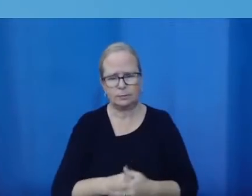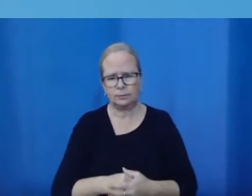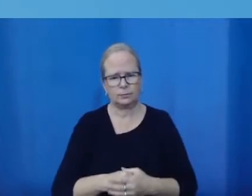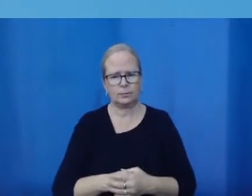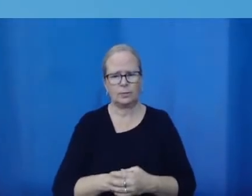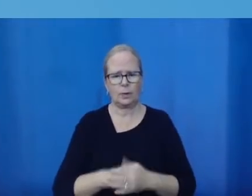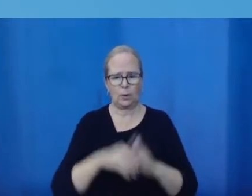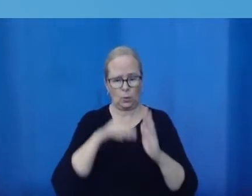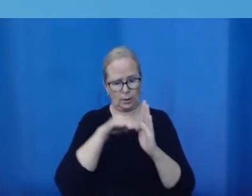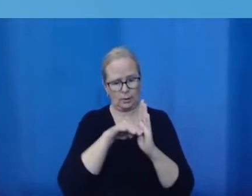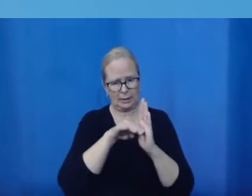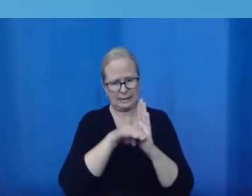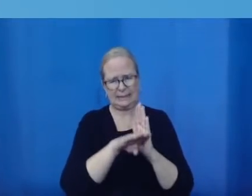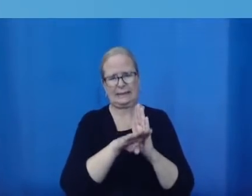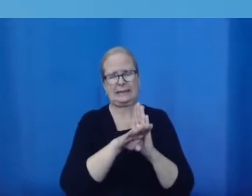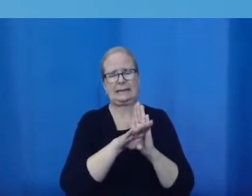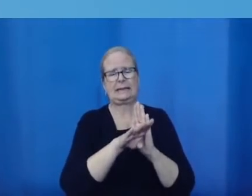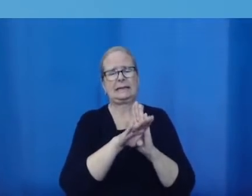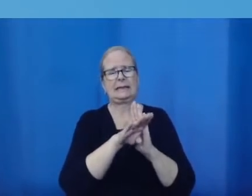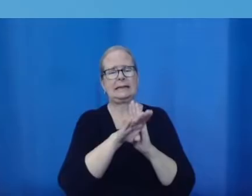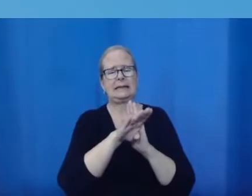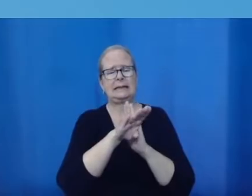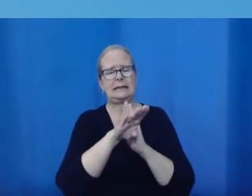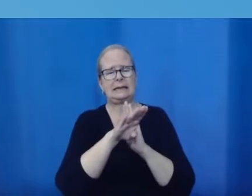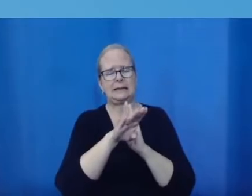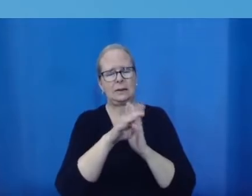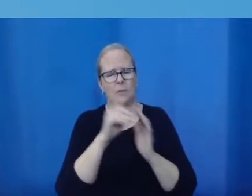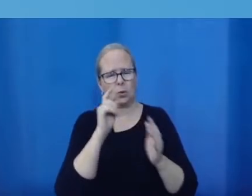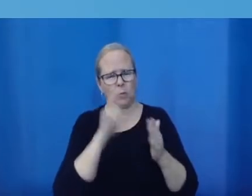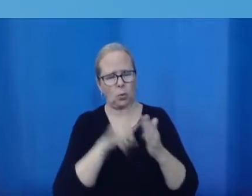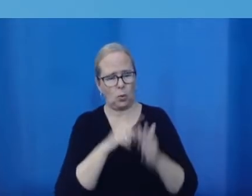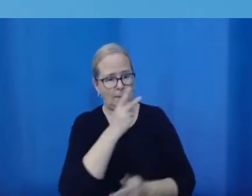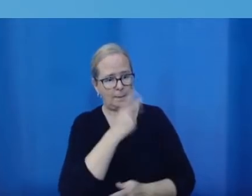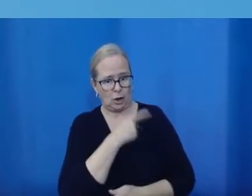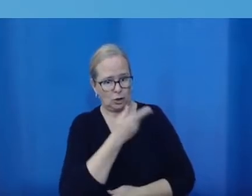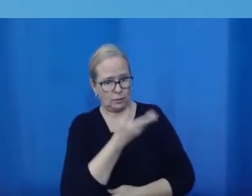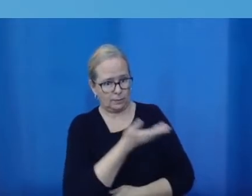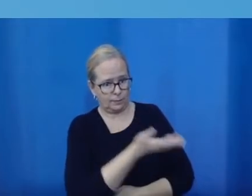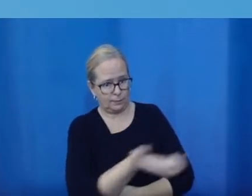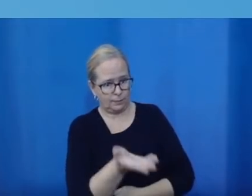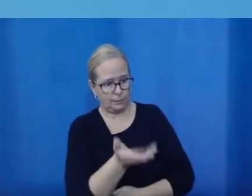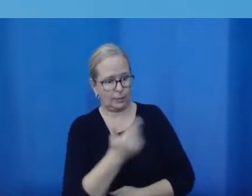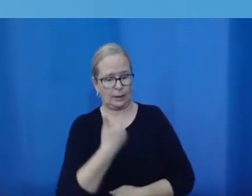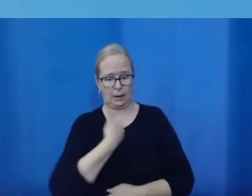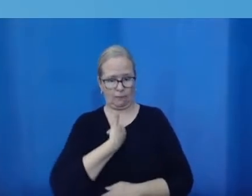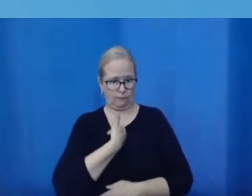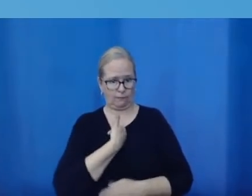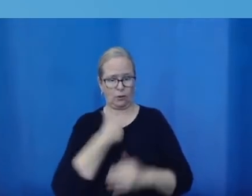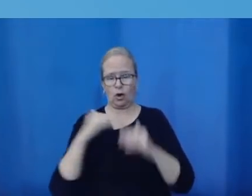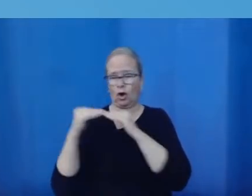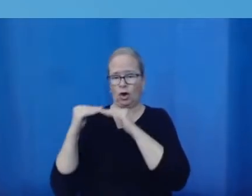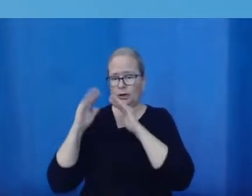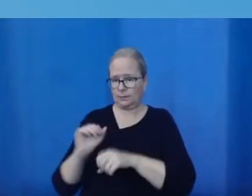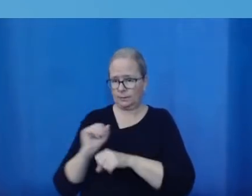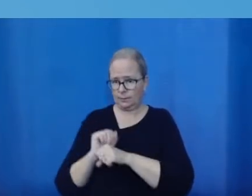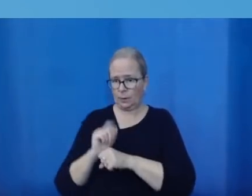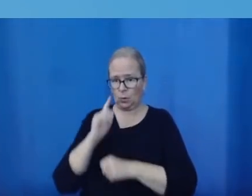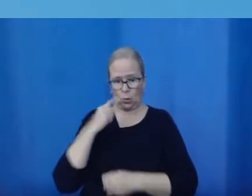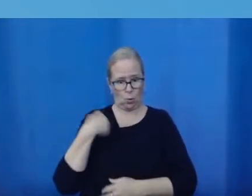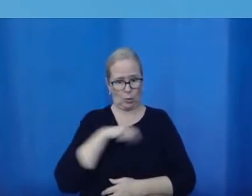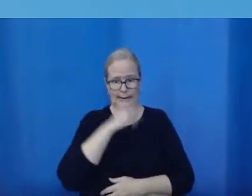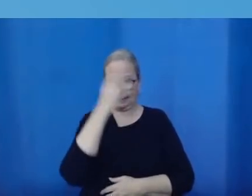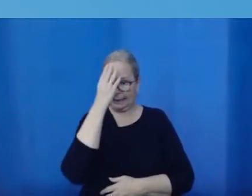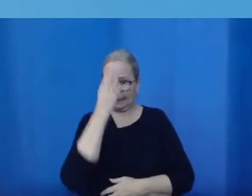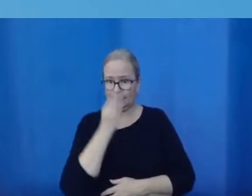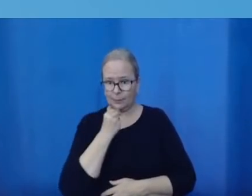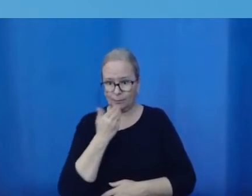with myself, with my colleagues, sleep starts to slip. All of a sudden, you're not sleeping at night anymore. All of a sudden you're